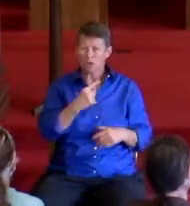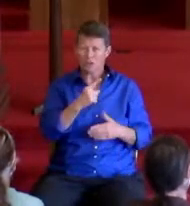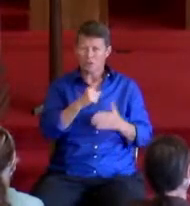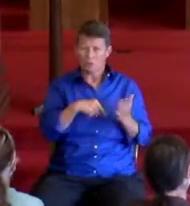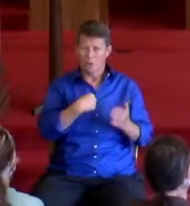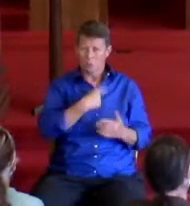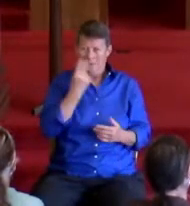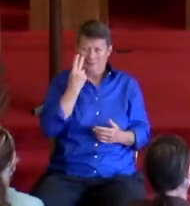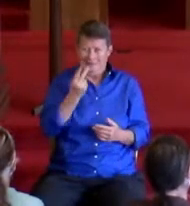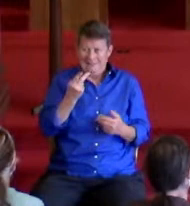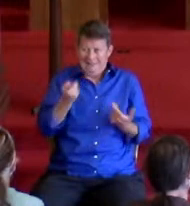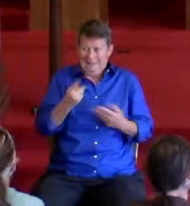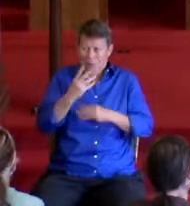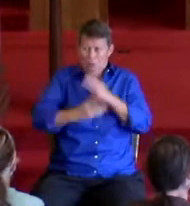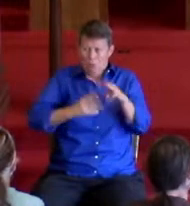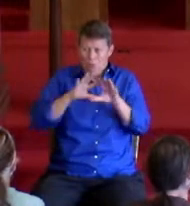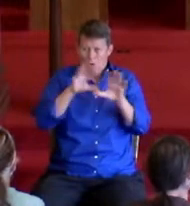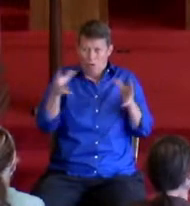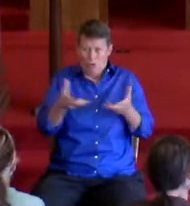see.